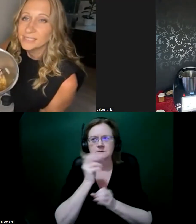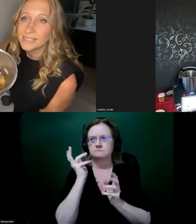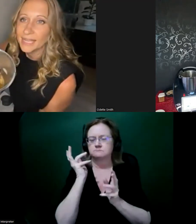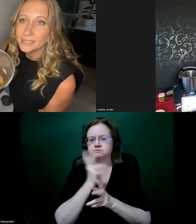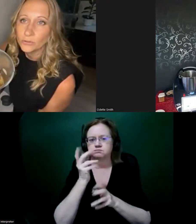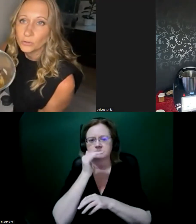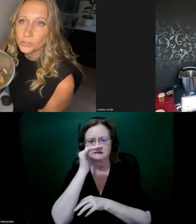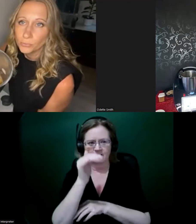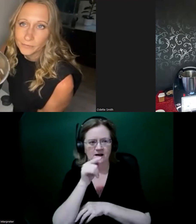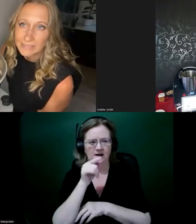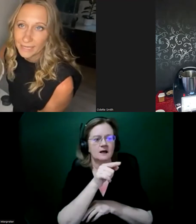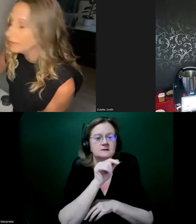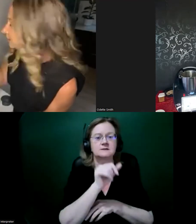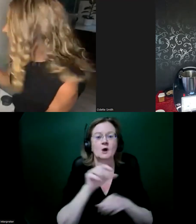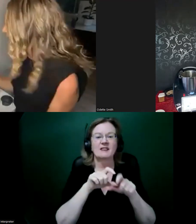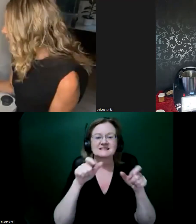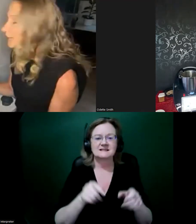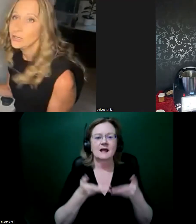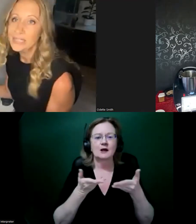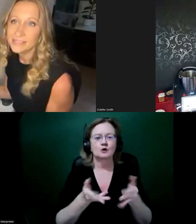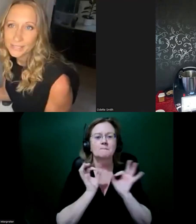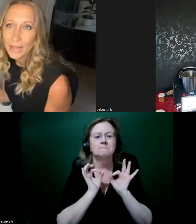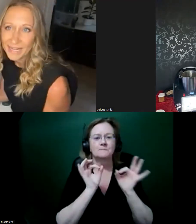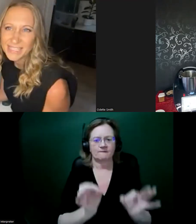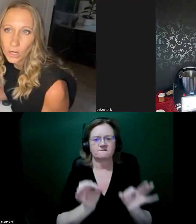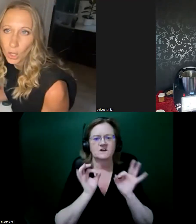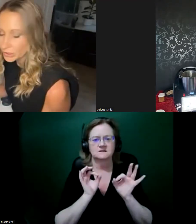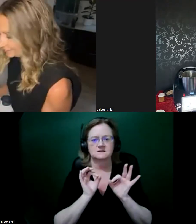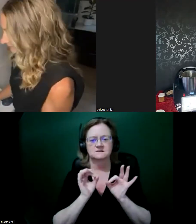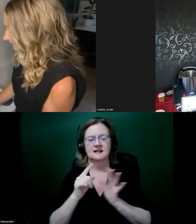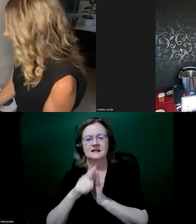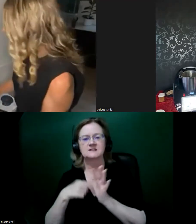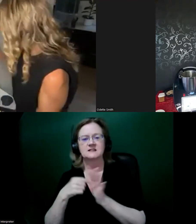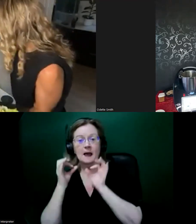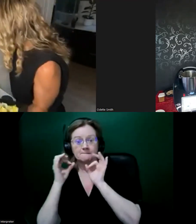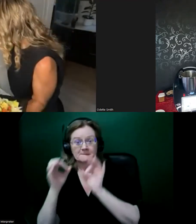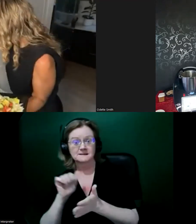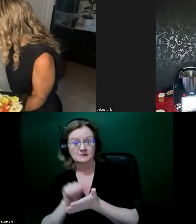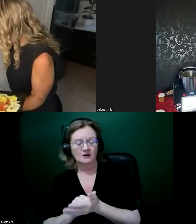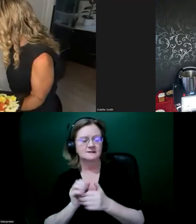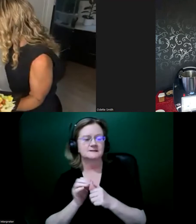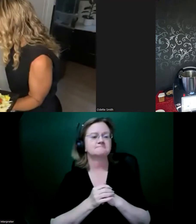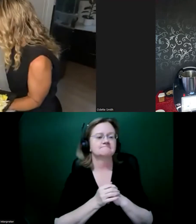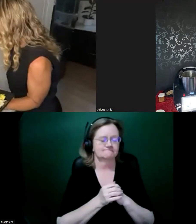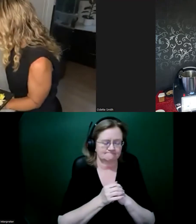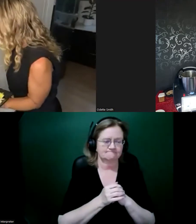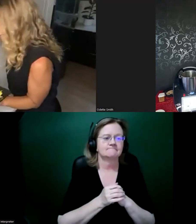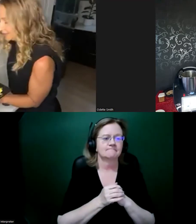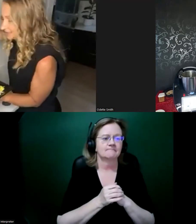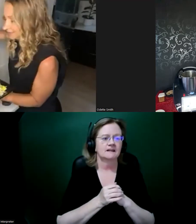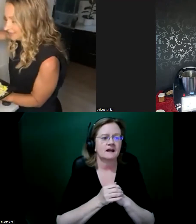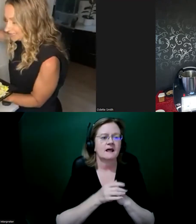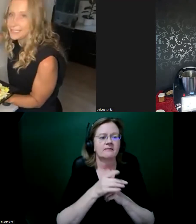this steak is cooked perfectly. That sizzle is amazing, right? It is, that